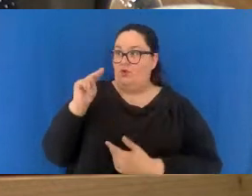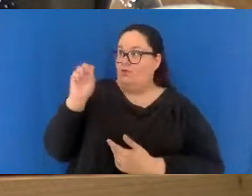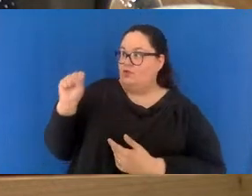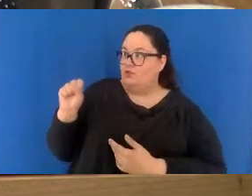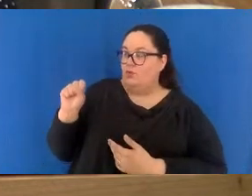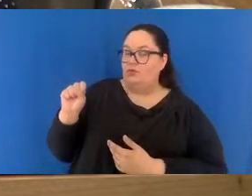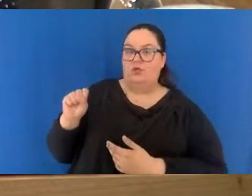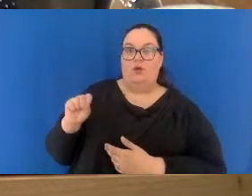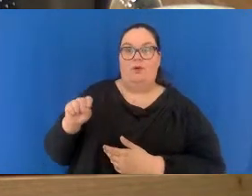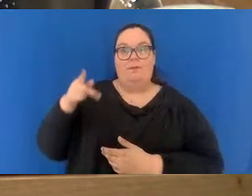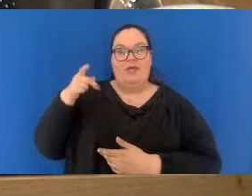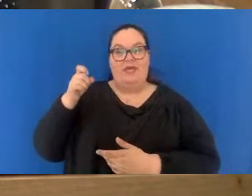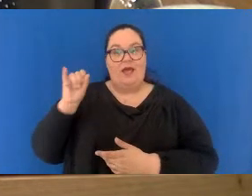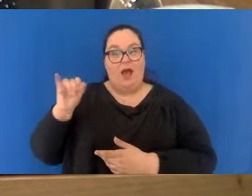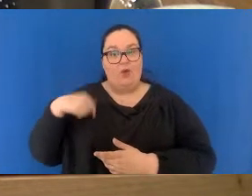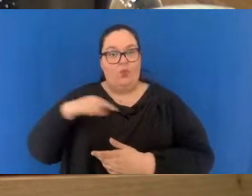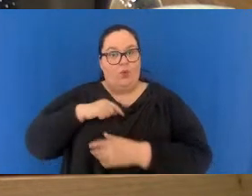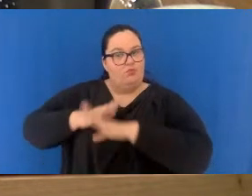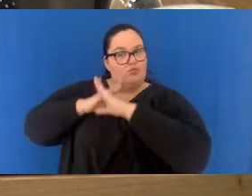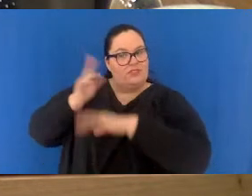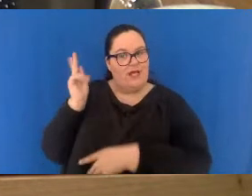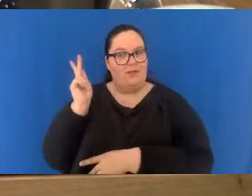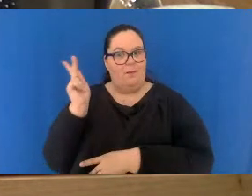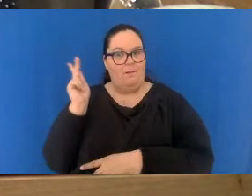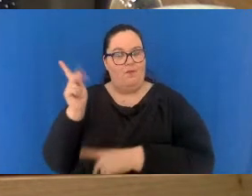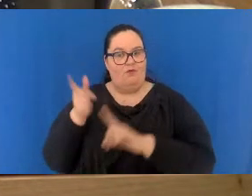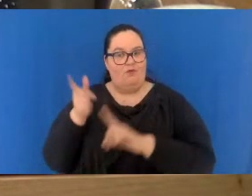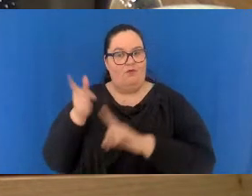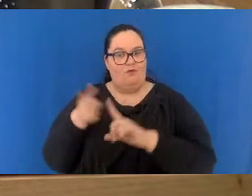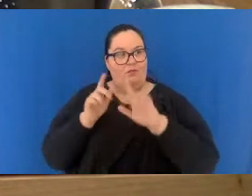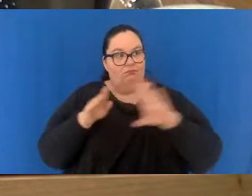front. And so we